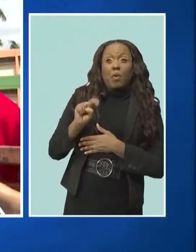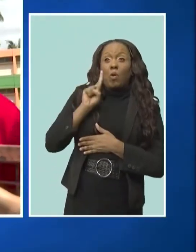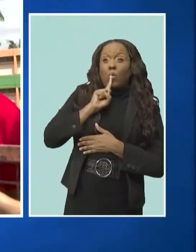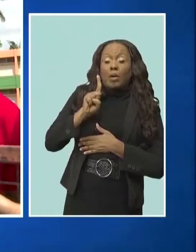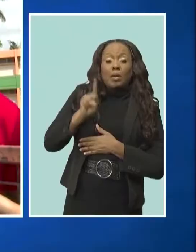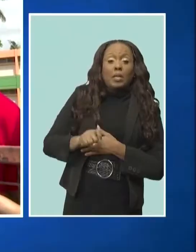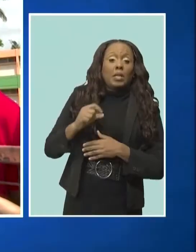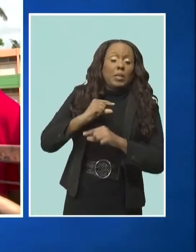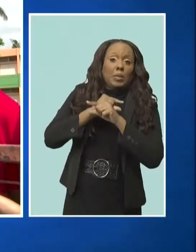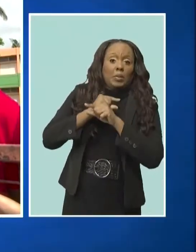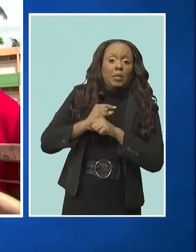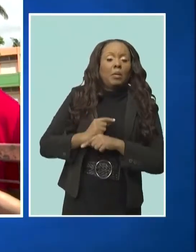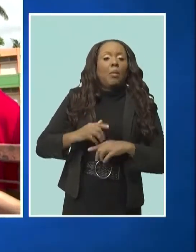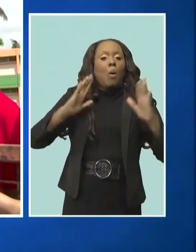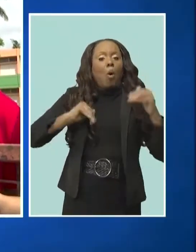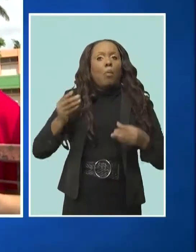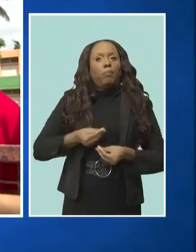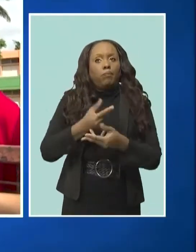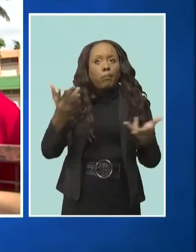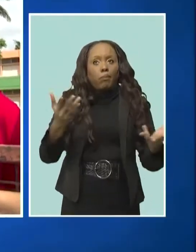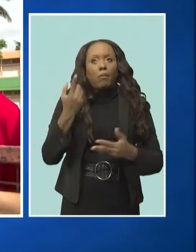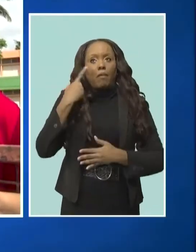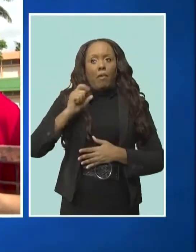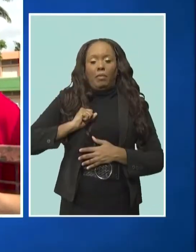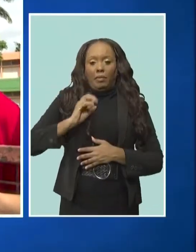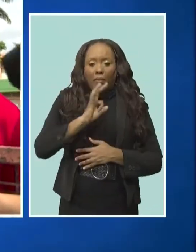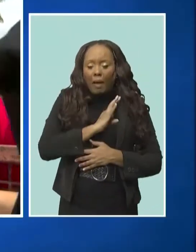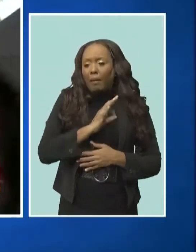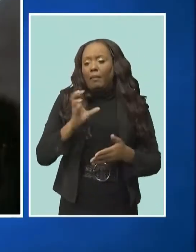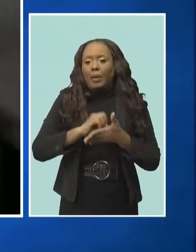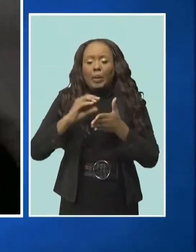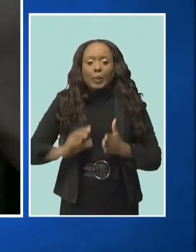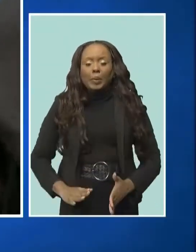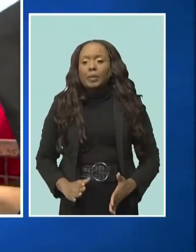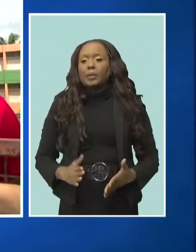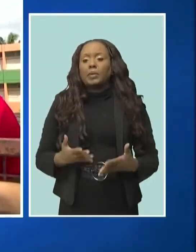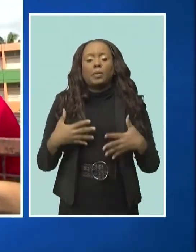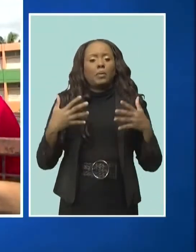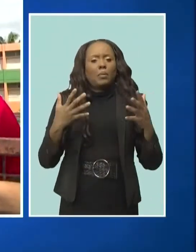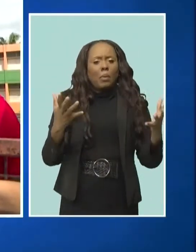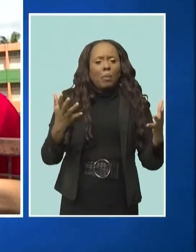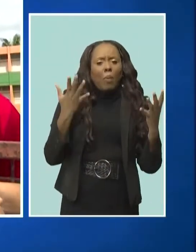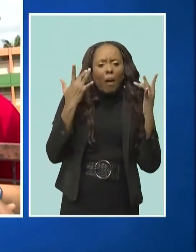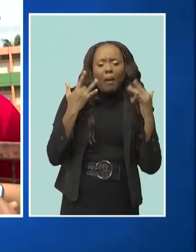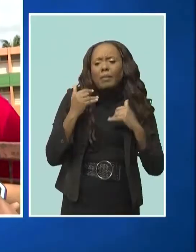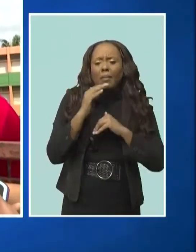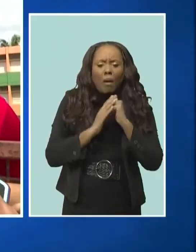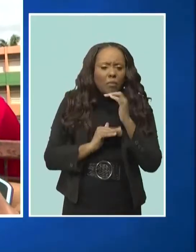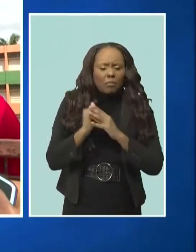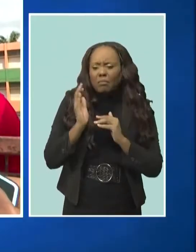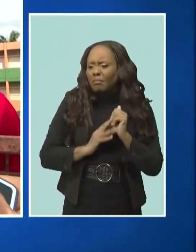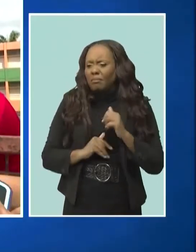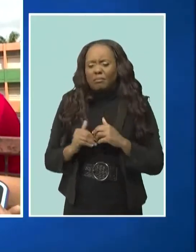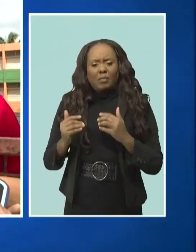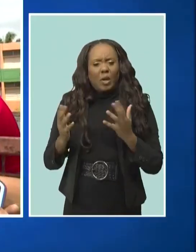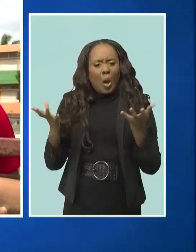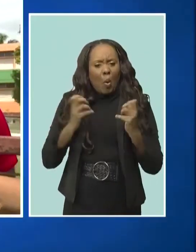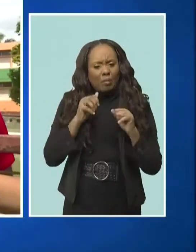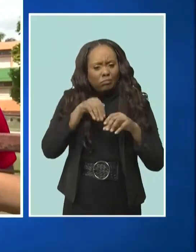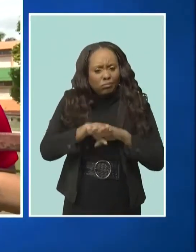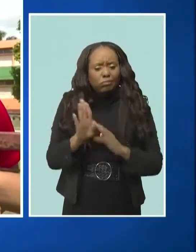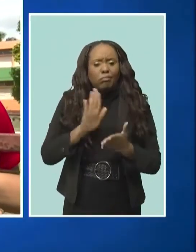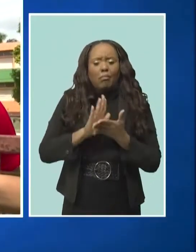that security will be provided for the staff and the students to be able to feel comfortable while carrying out their